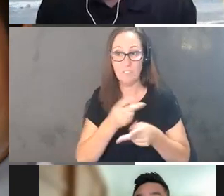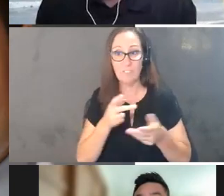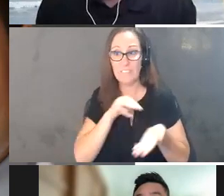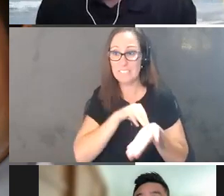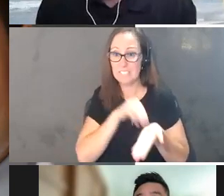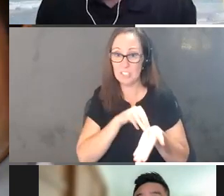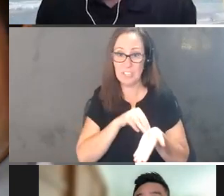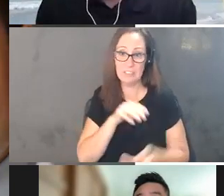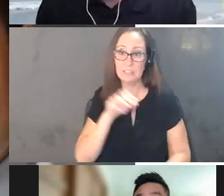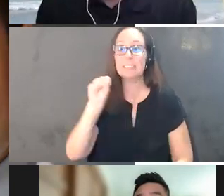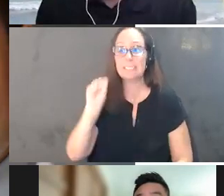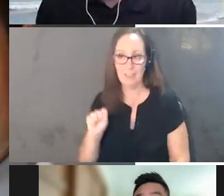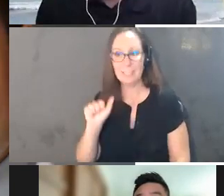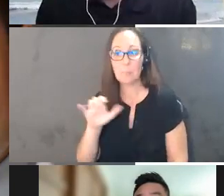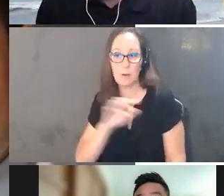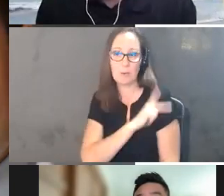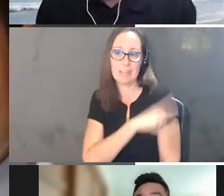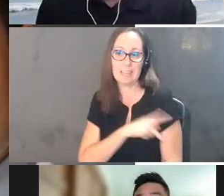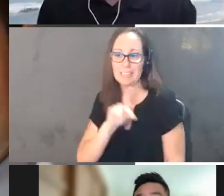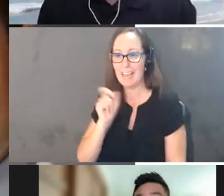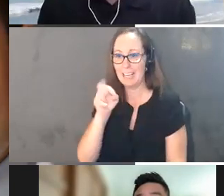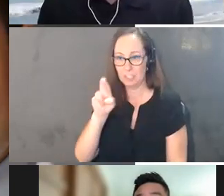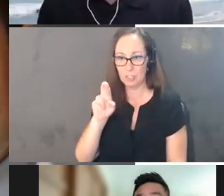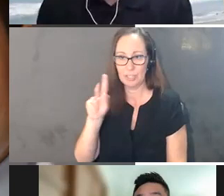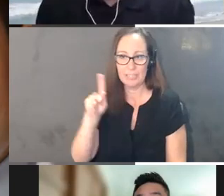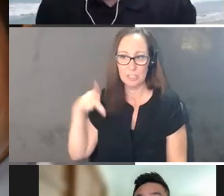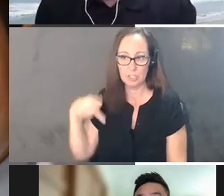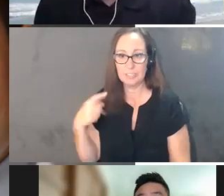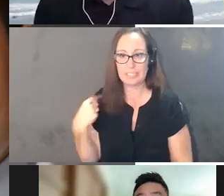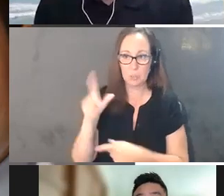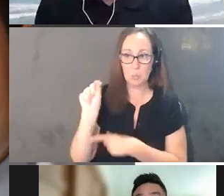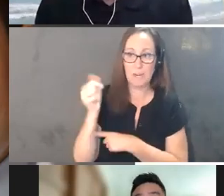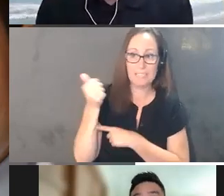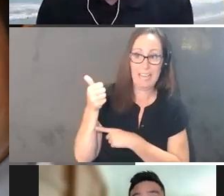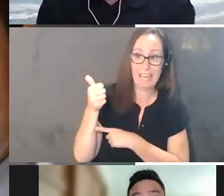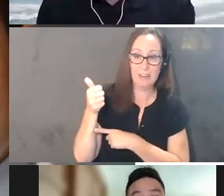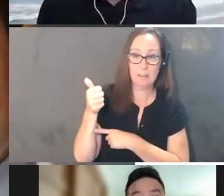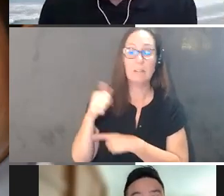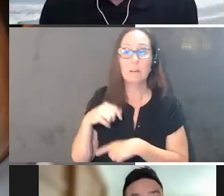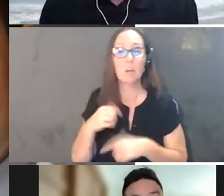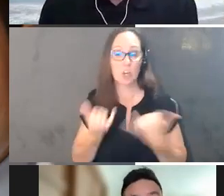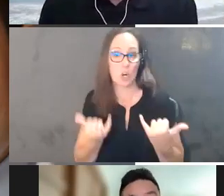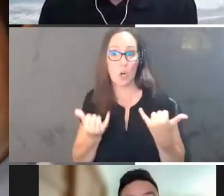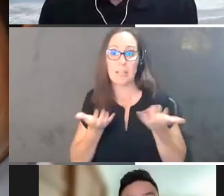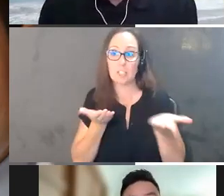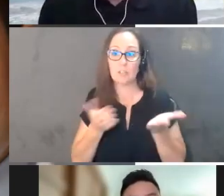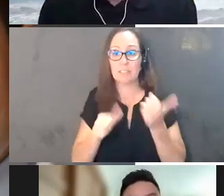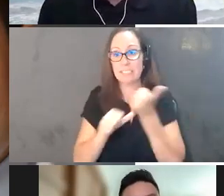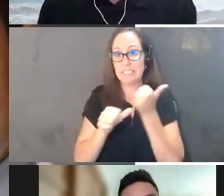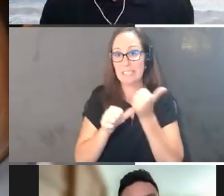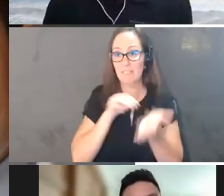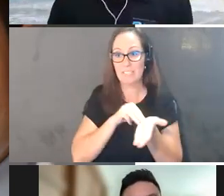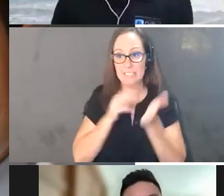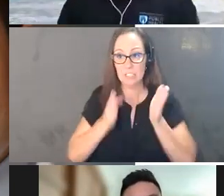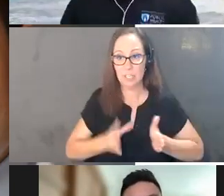South Sacramento since 2010. He currently serves as assistant physician and chief